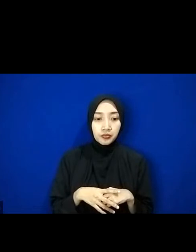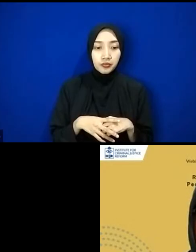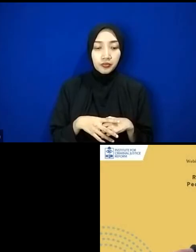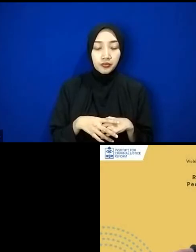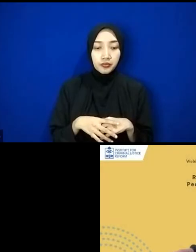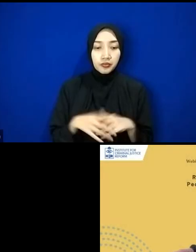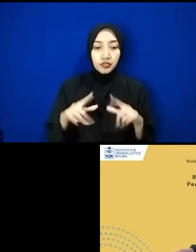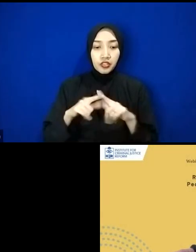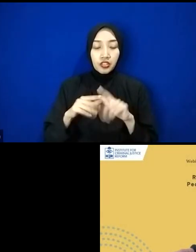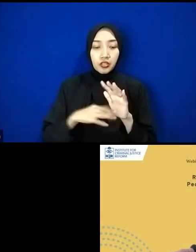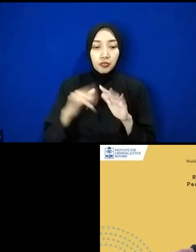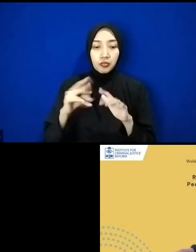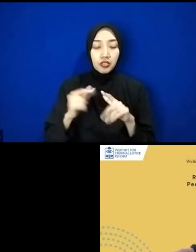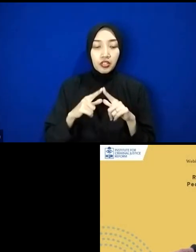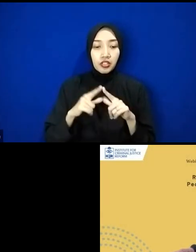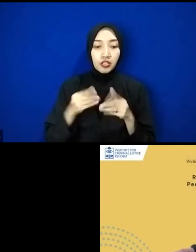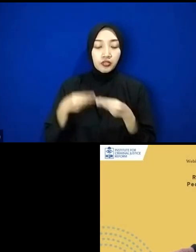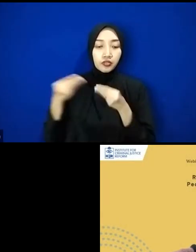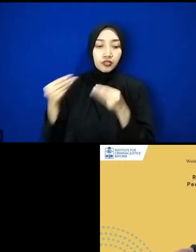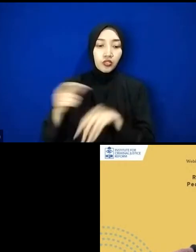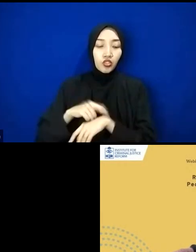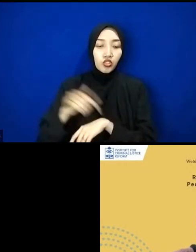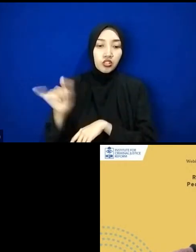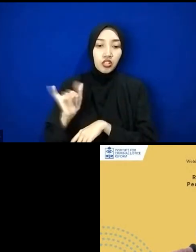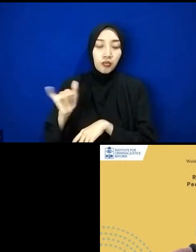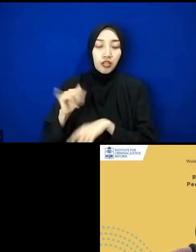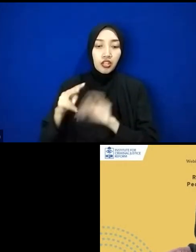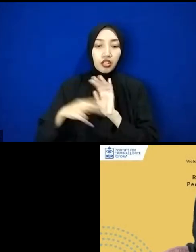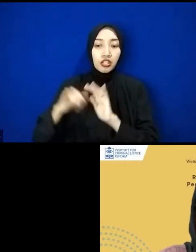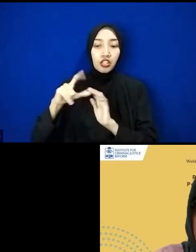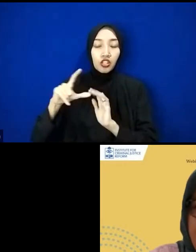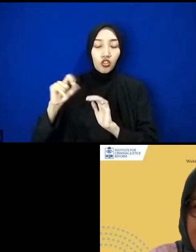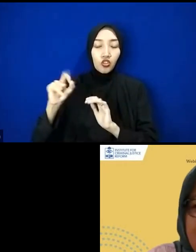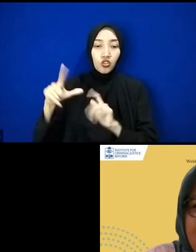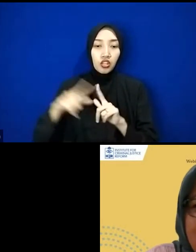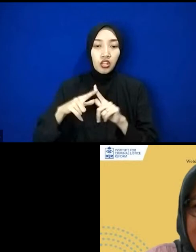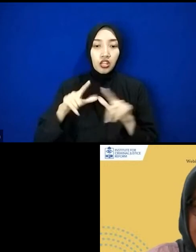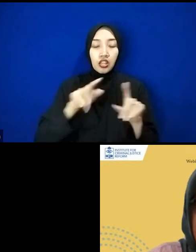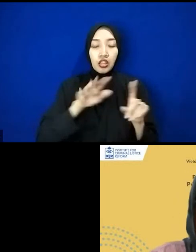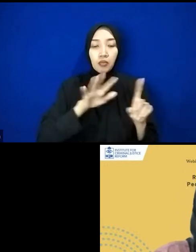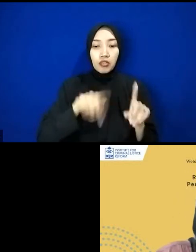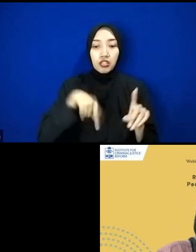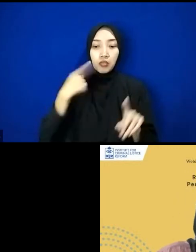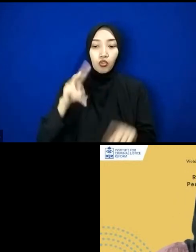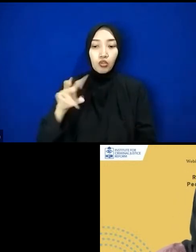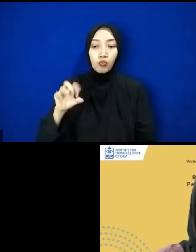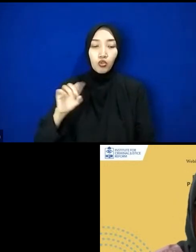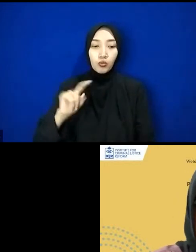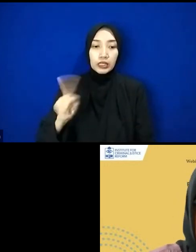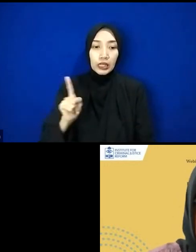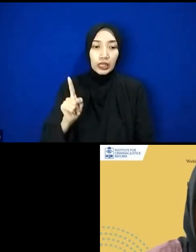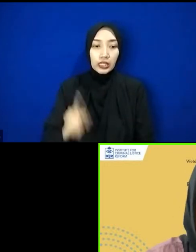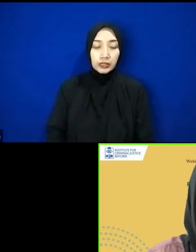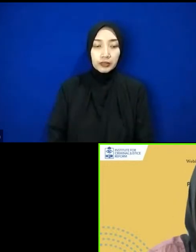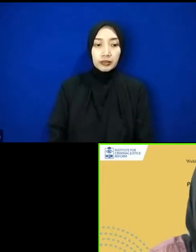with Nicola, about 15 until 20 minutes. Okay, the screen is yours now, Mbak Amira,